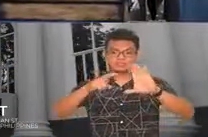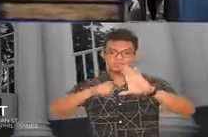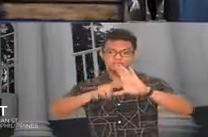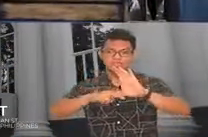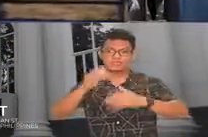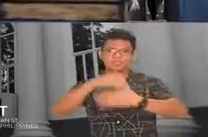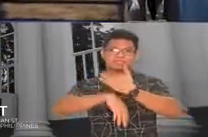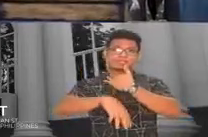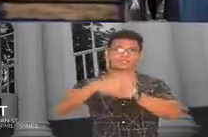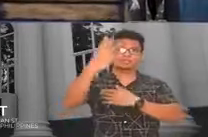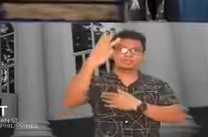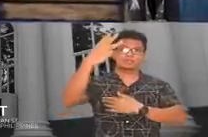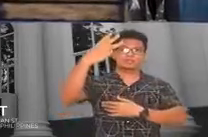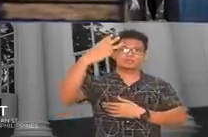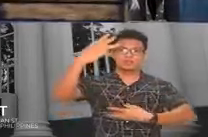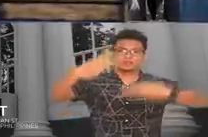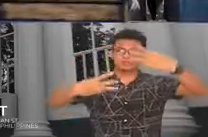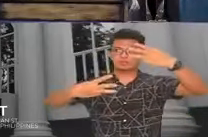the Fence.